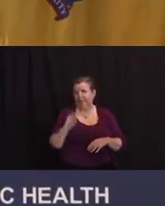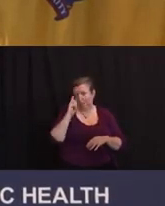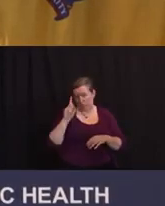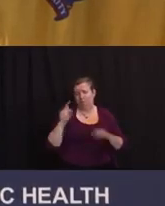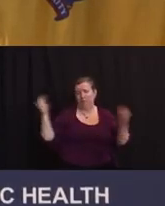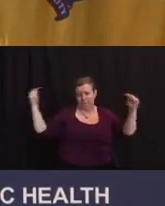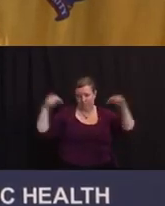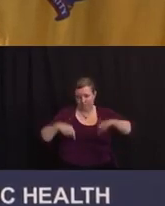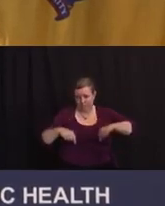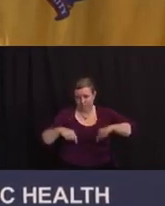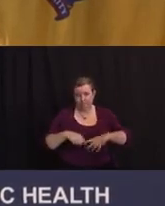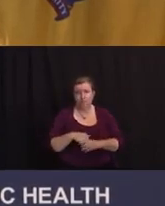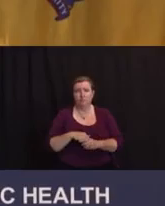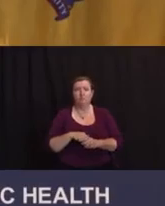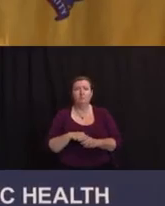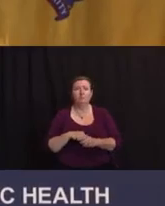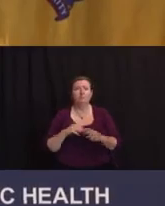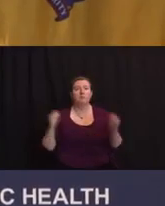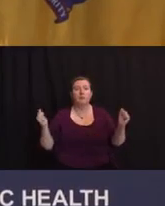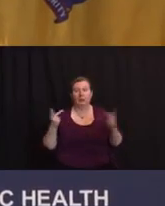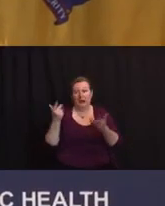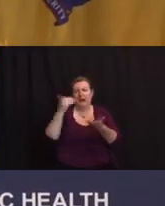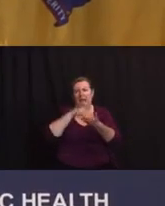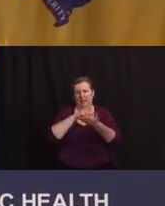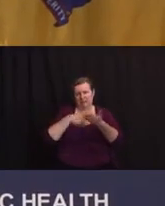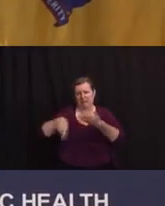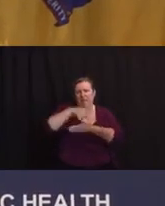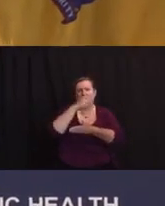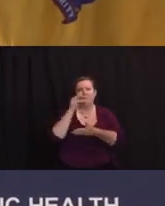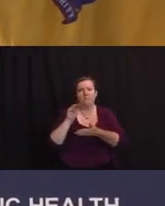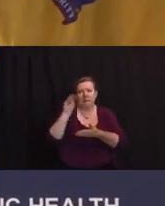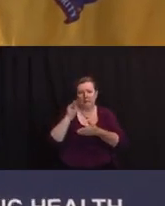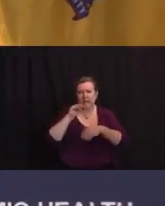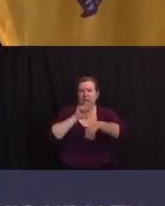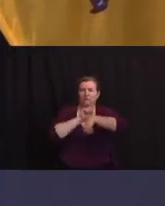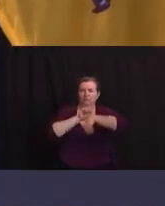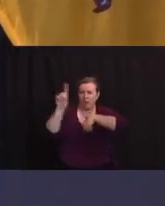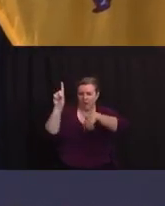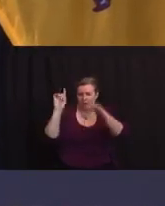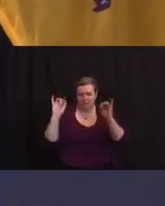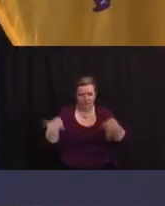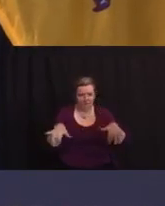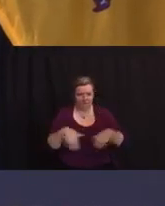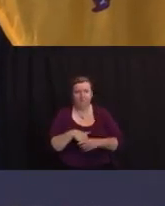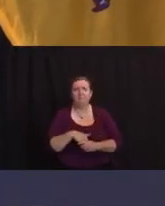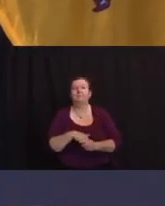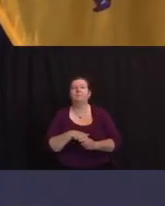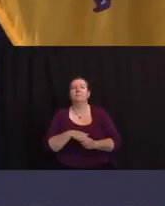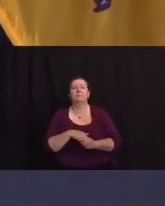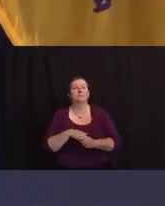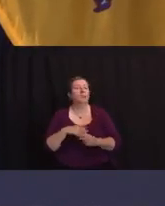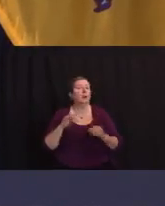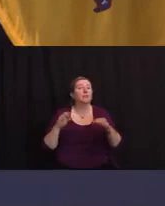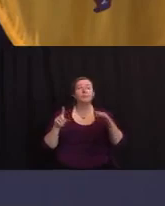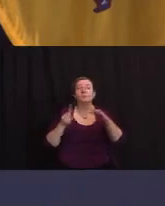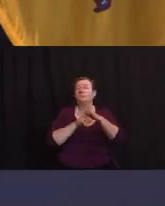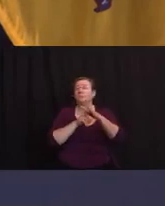we'll gather a week from today, unless you hear otherwise, at the same hour. And then in the meantime, if either any of us are on the